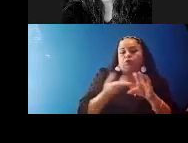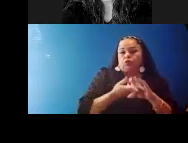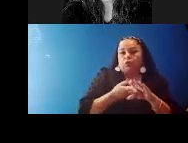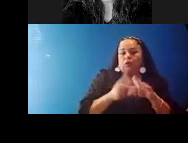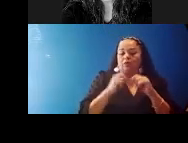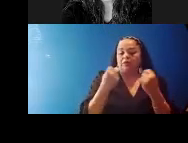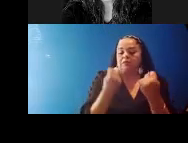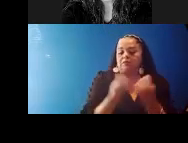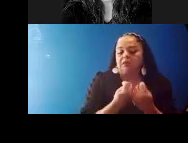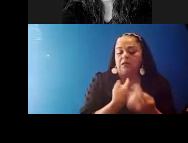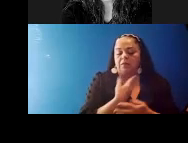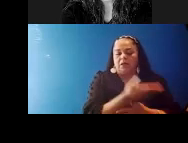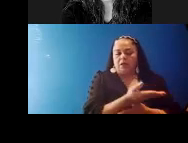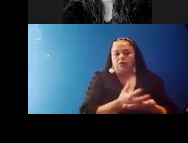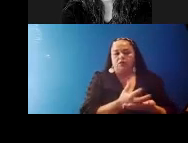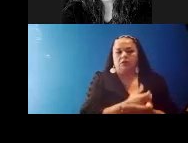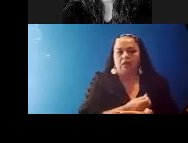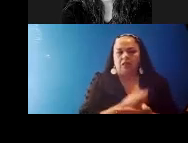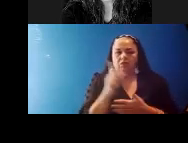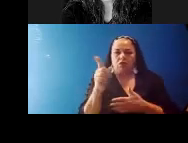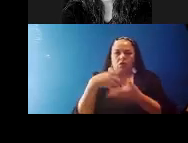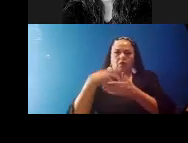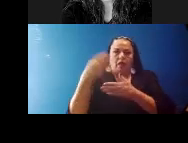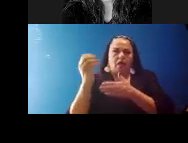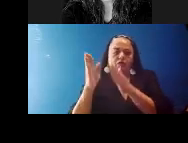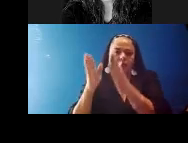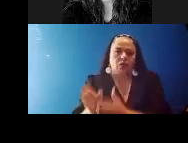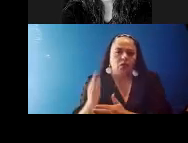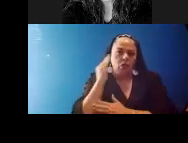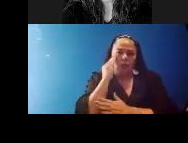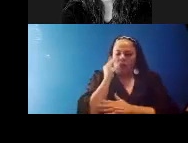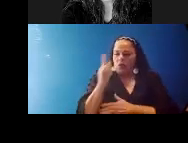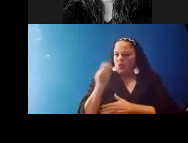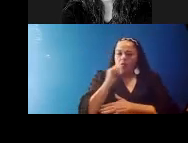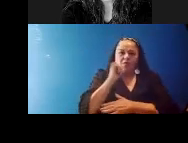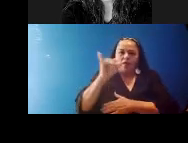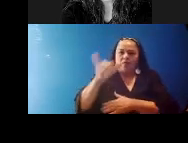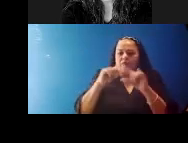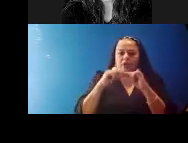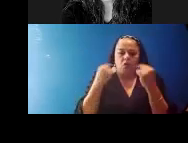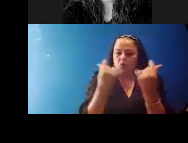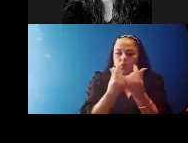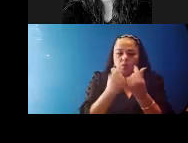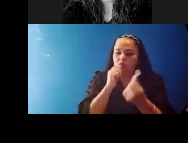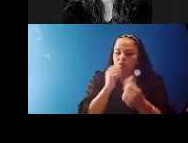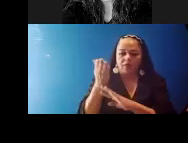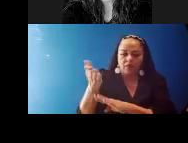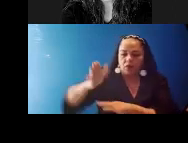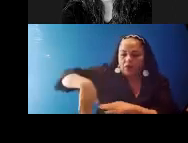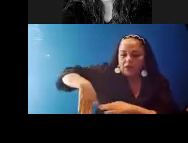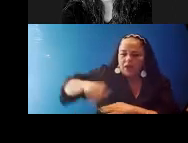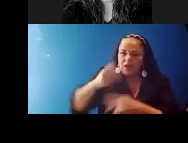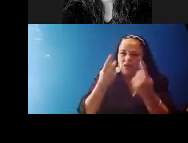of this collective that exists, but you're that outsider and you know that you're not quite that group, right? You're not there yet and you're trying to figure that